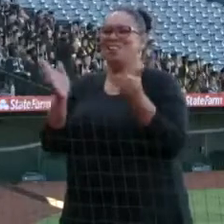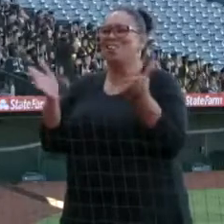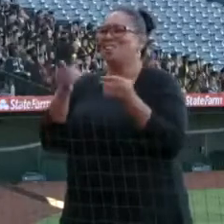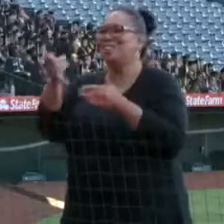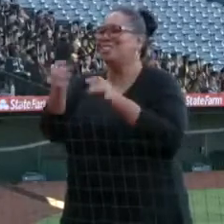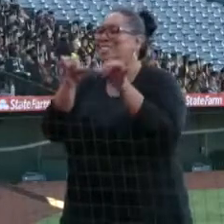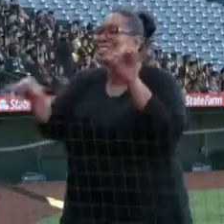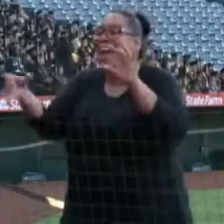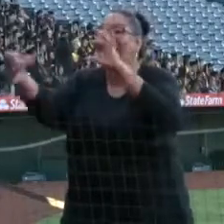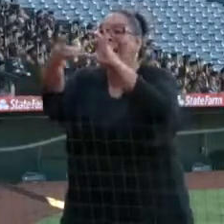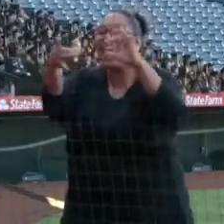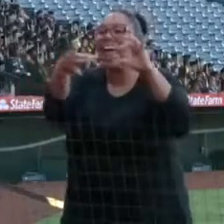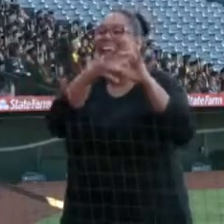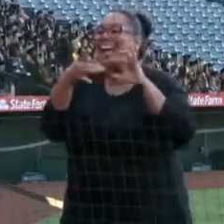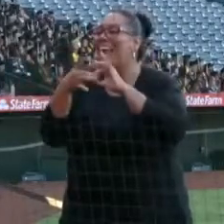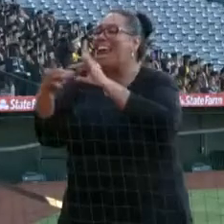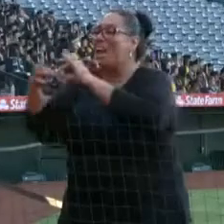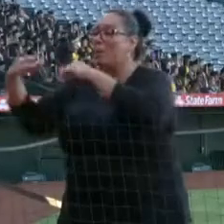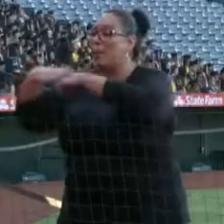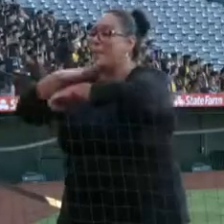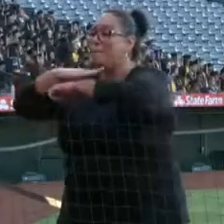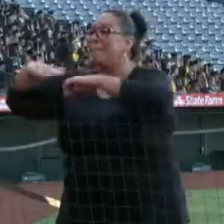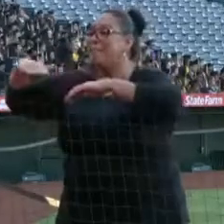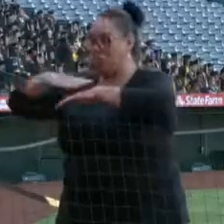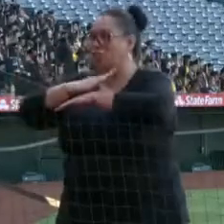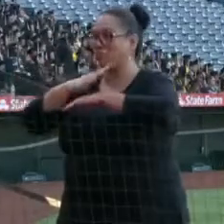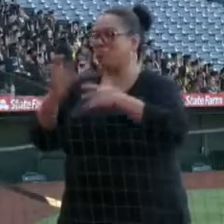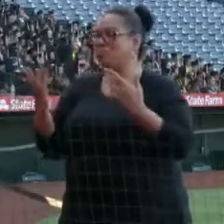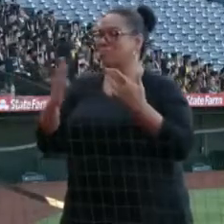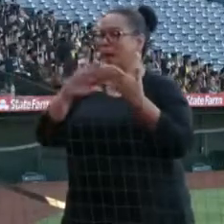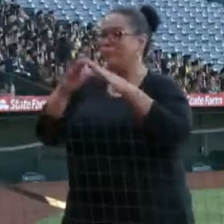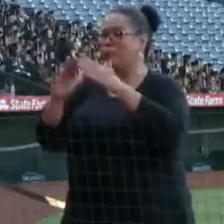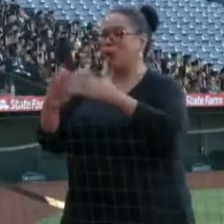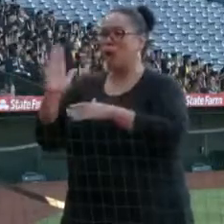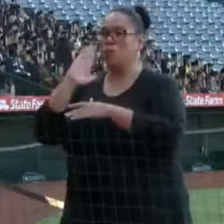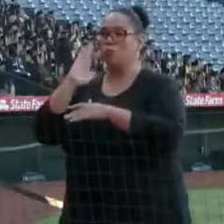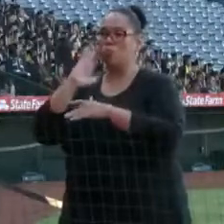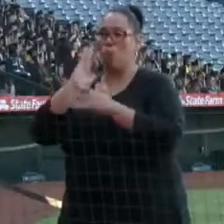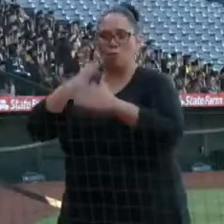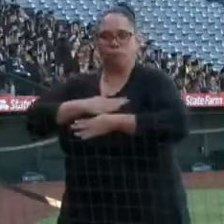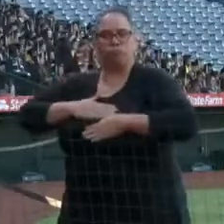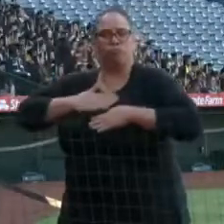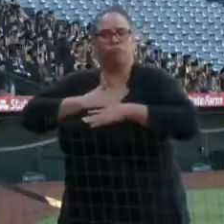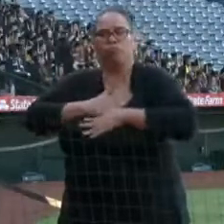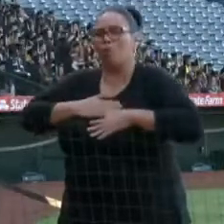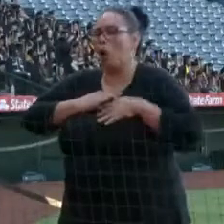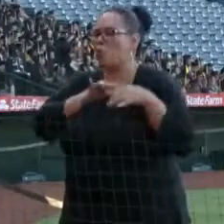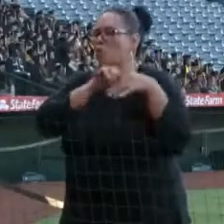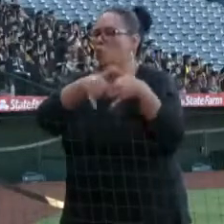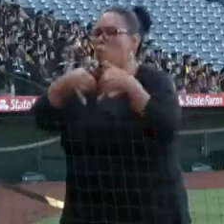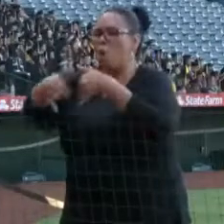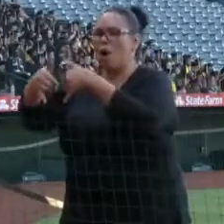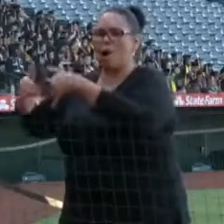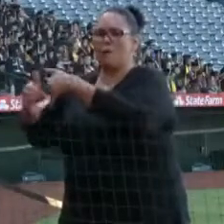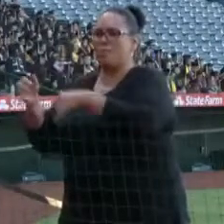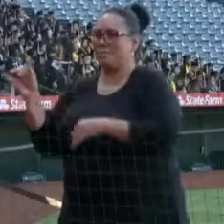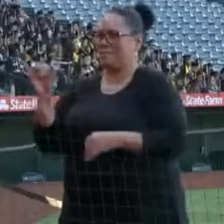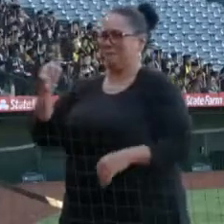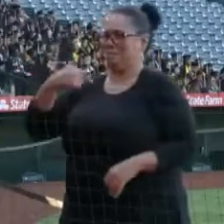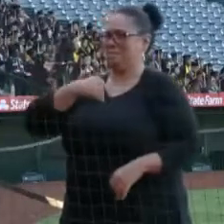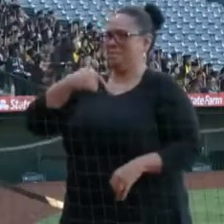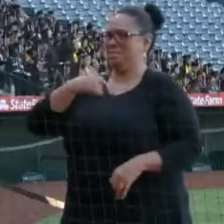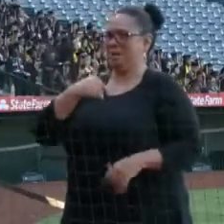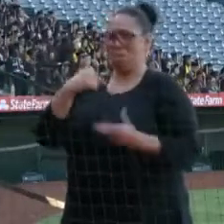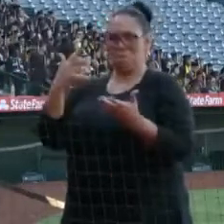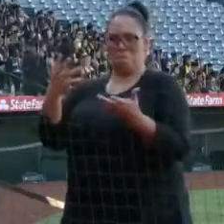stay connected with the Beach community. I know you will find it as enjoyable and rewarding as I have. As we